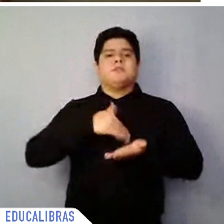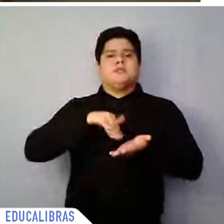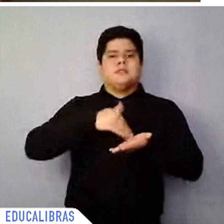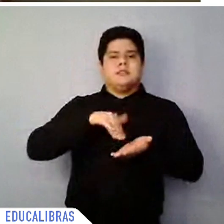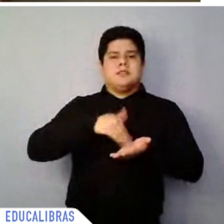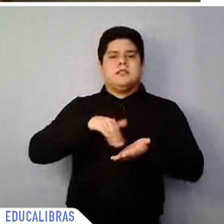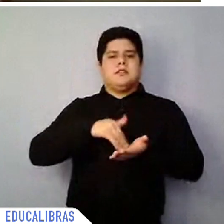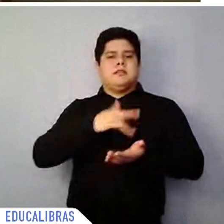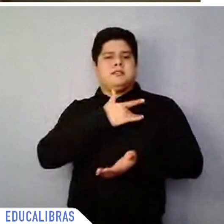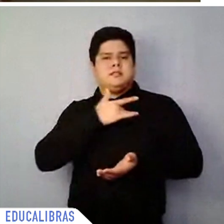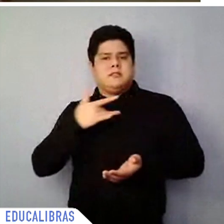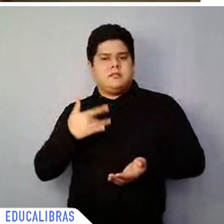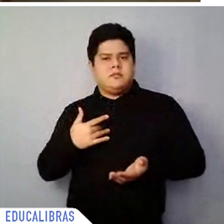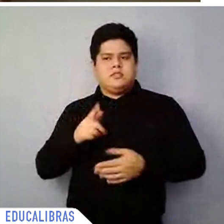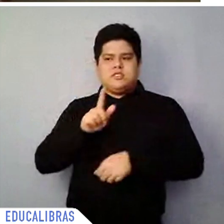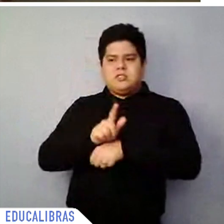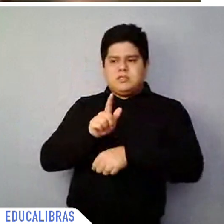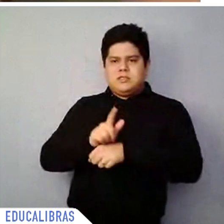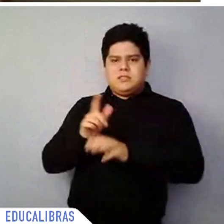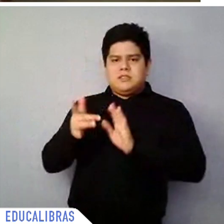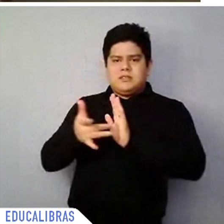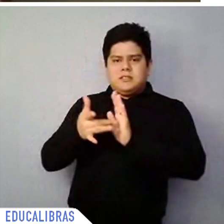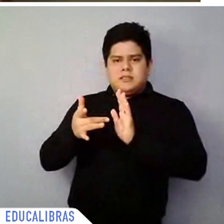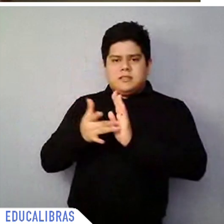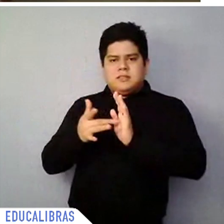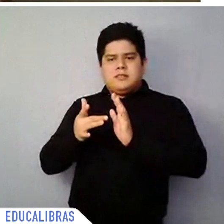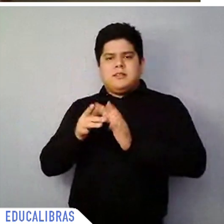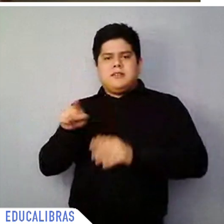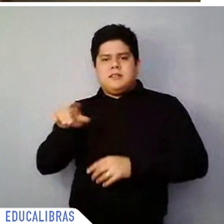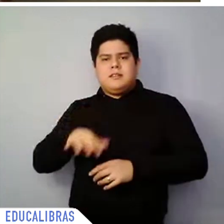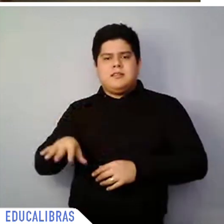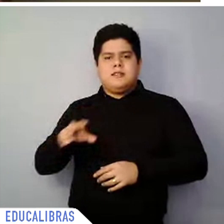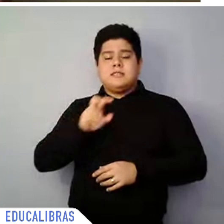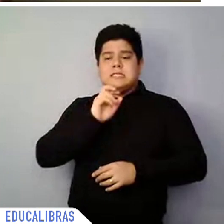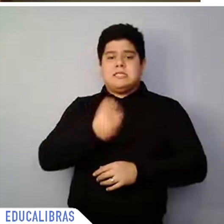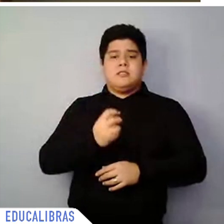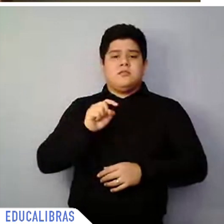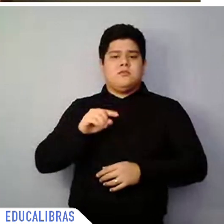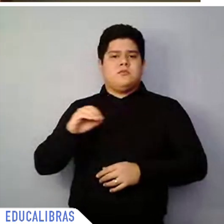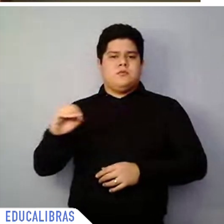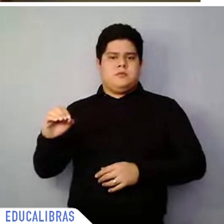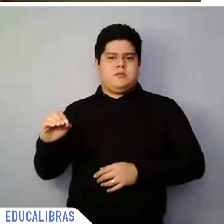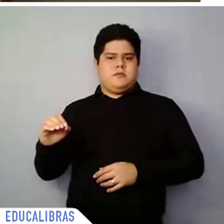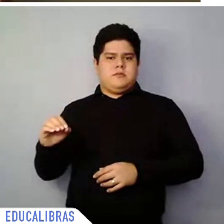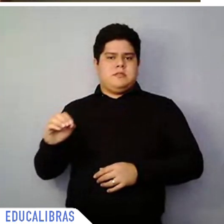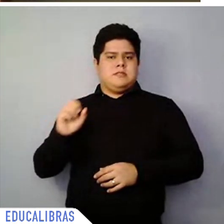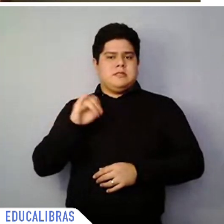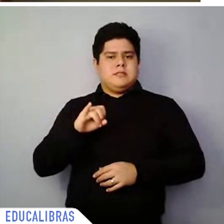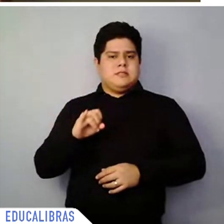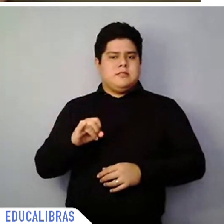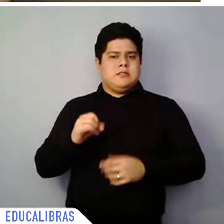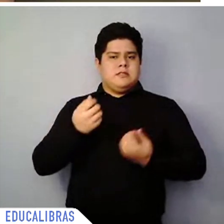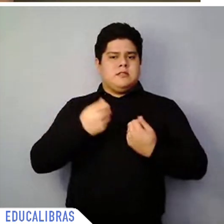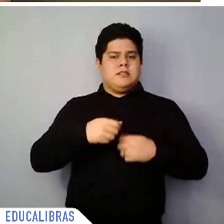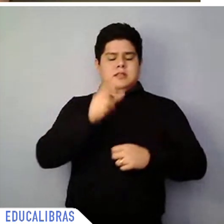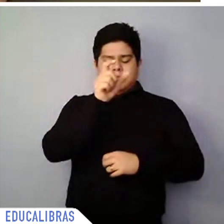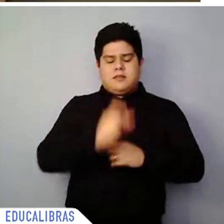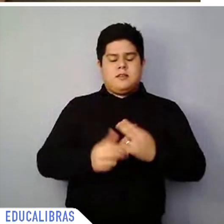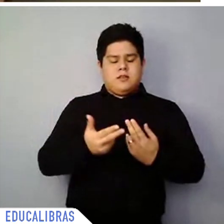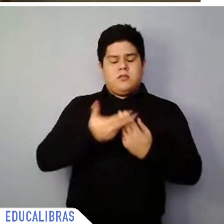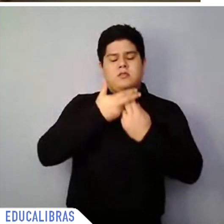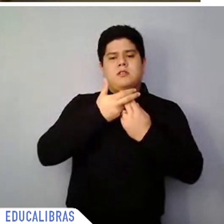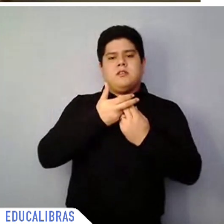said, when you create a unit, you take advantage of